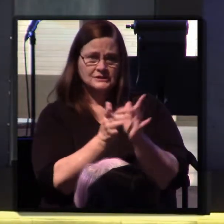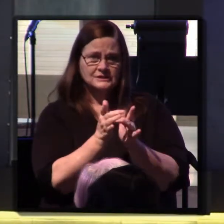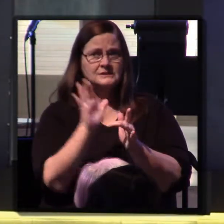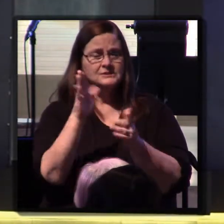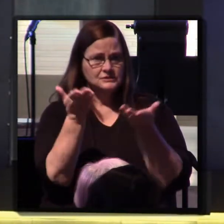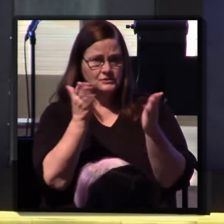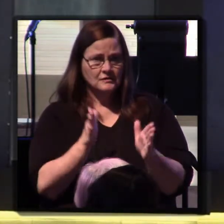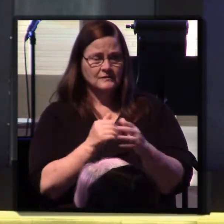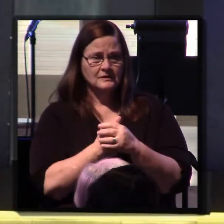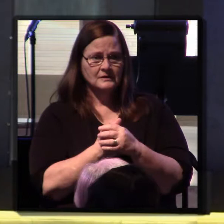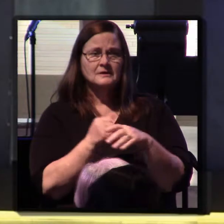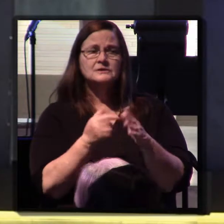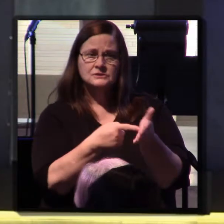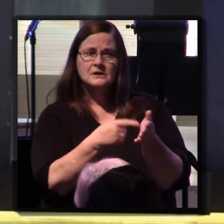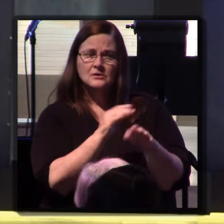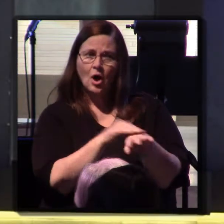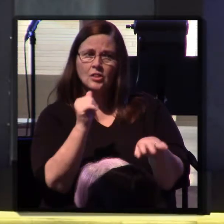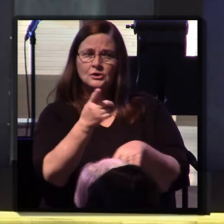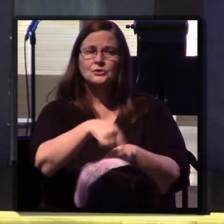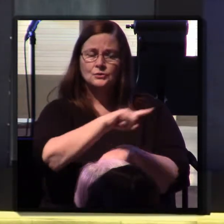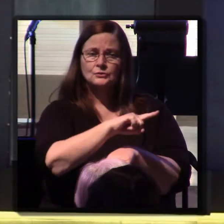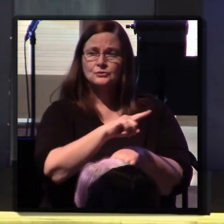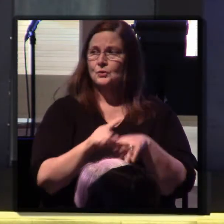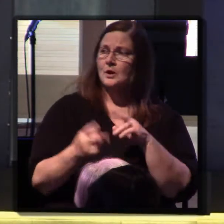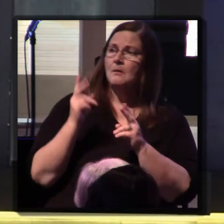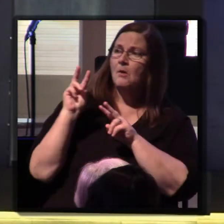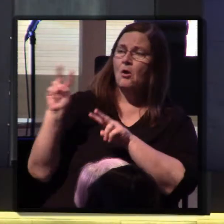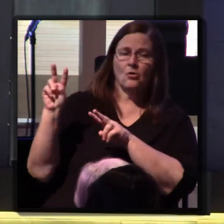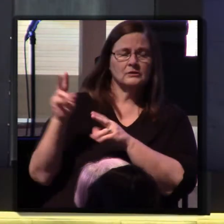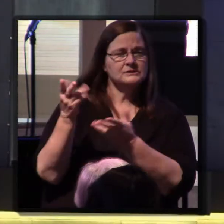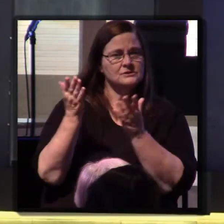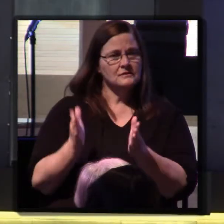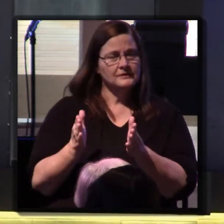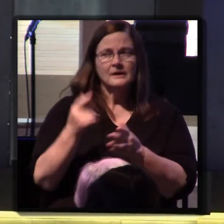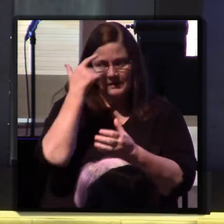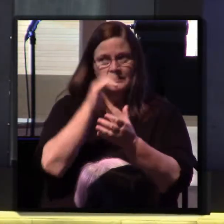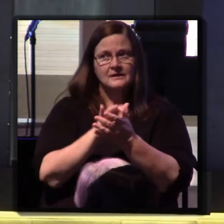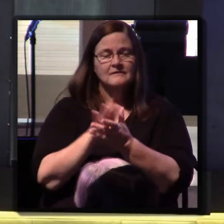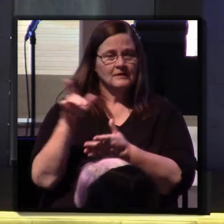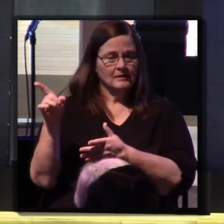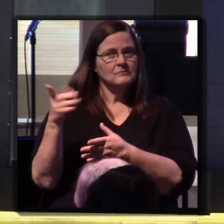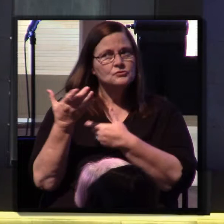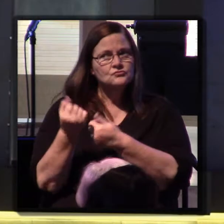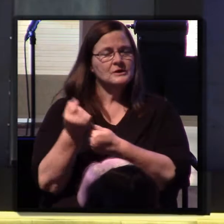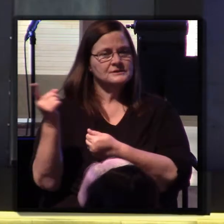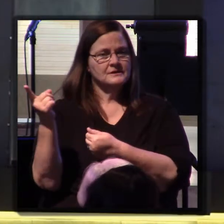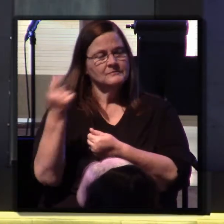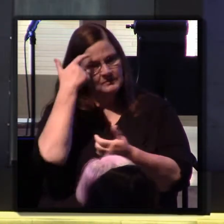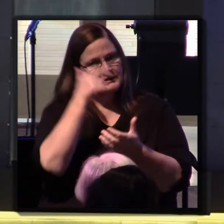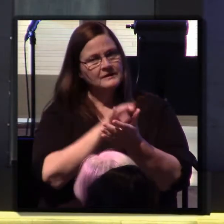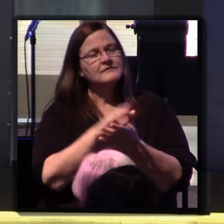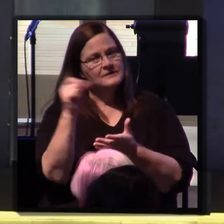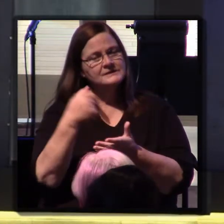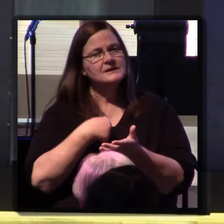God has done for you in the person of his servant, he is calling to you to not only behold his servant,